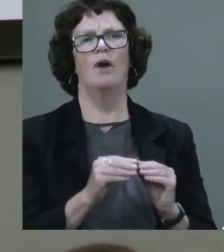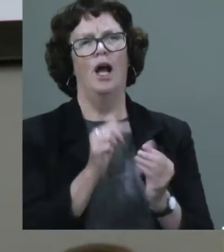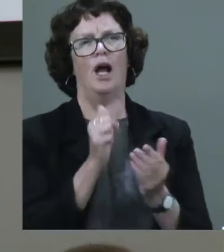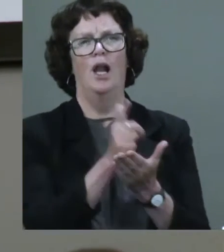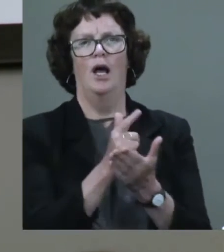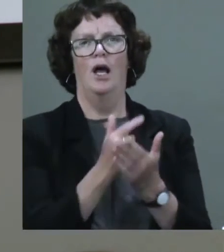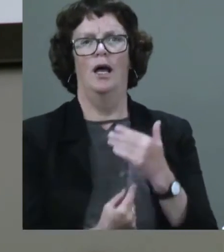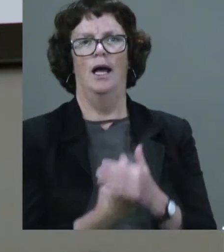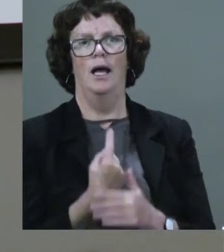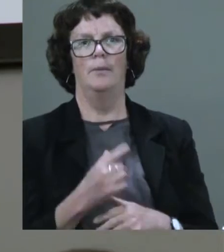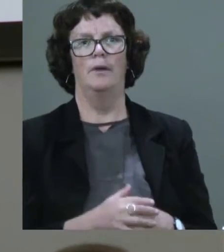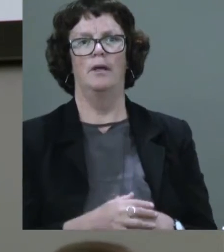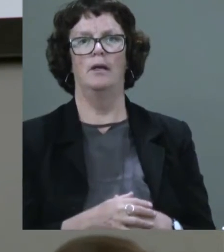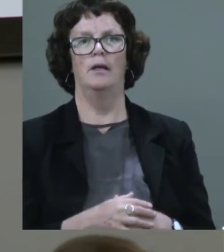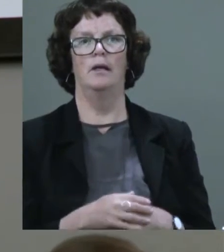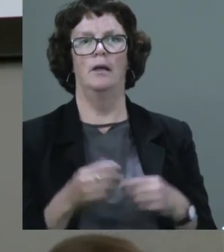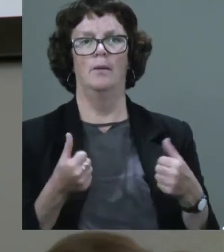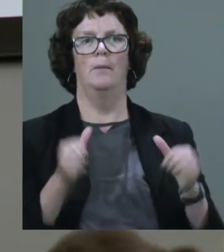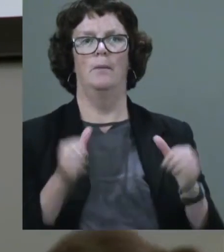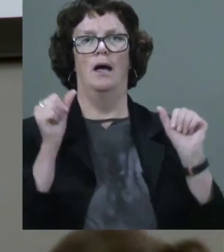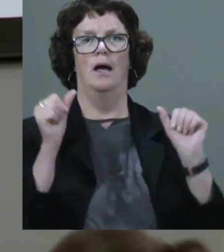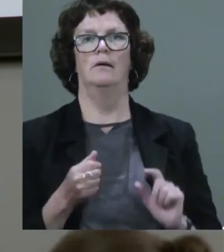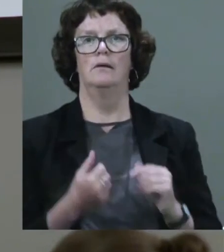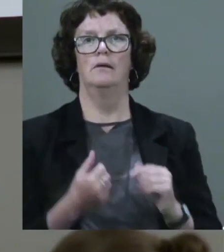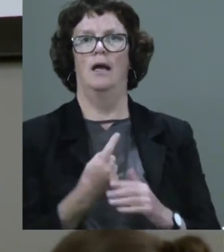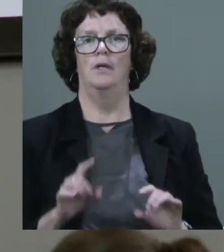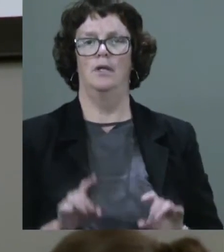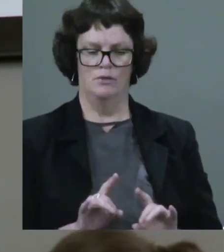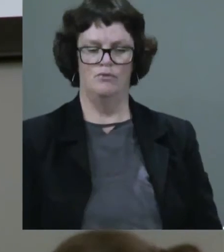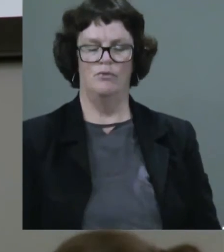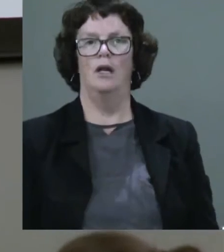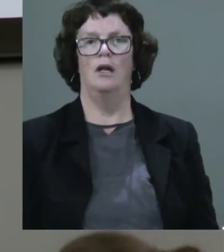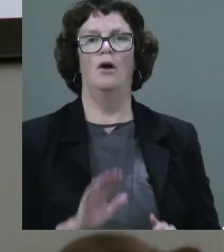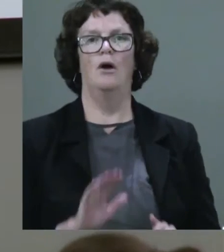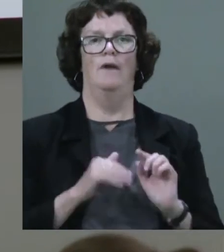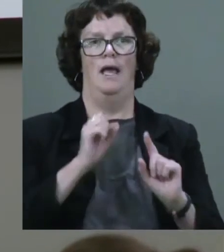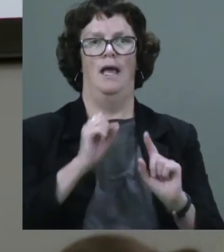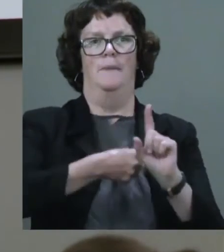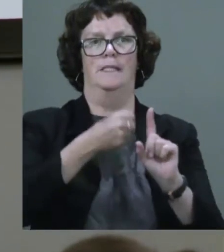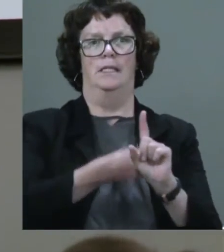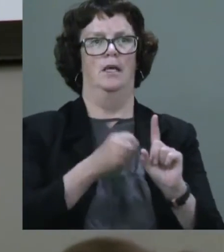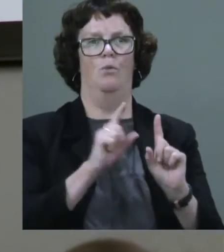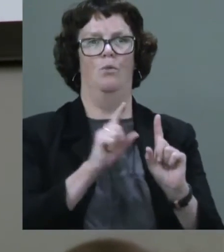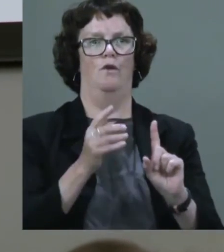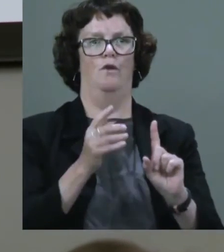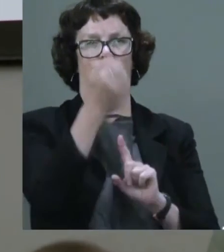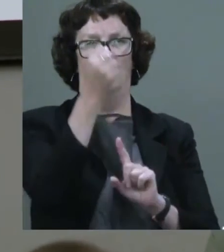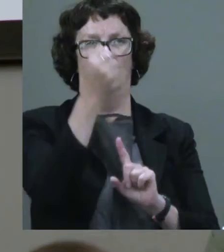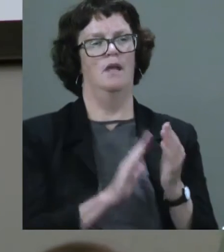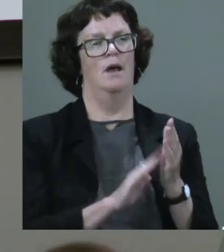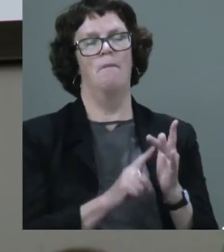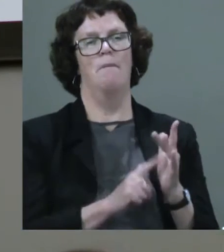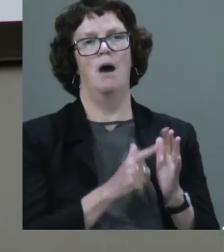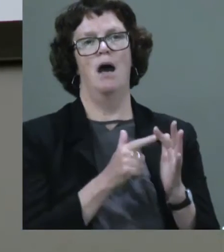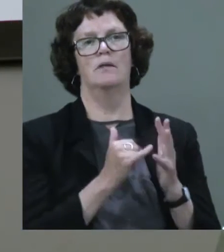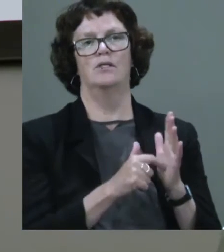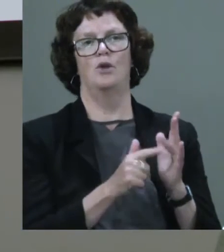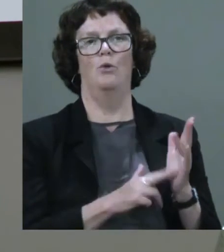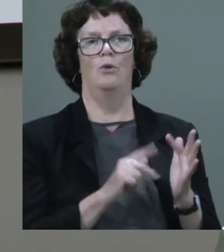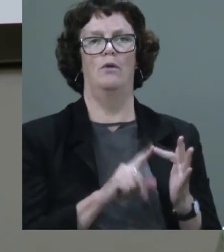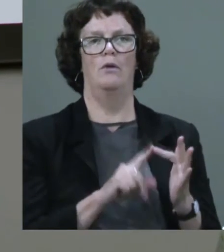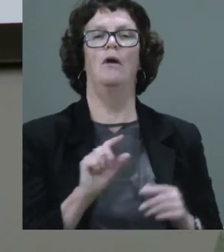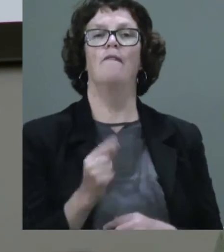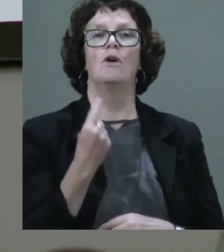stuff that's happened in the Australian space in regards to advocacy and milestones. The first one was in 1908, and it was